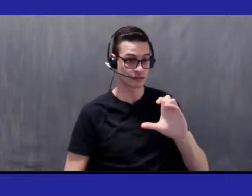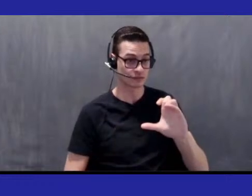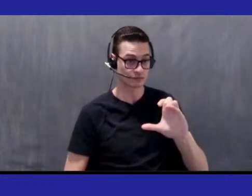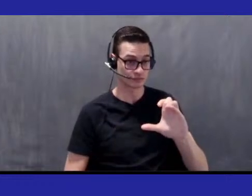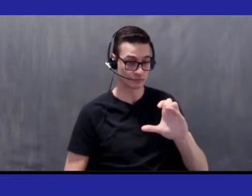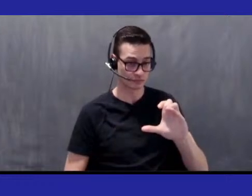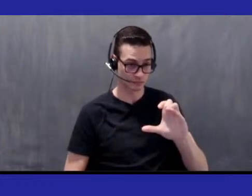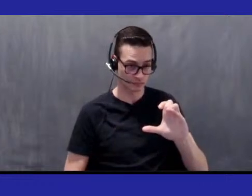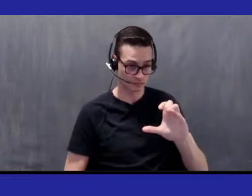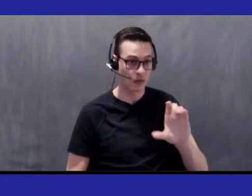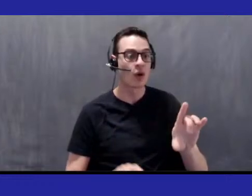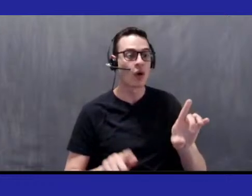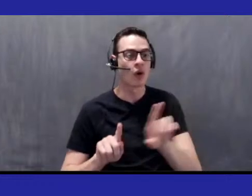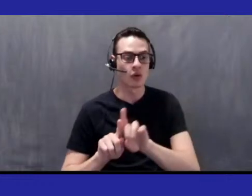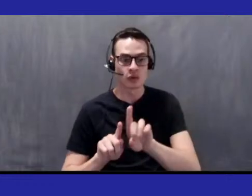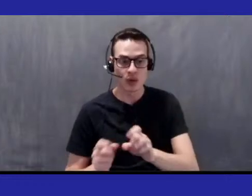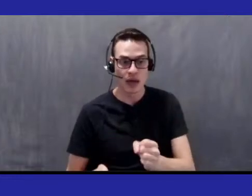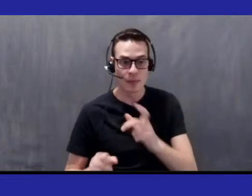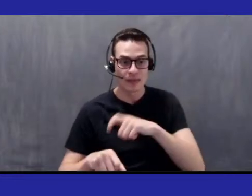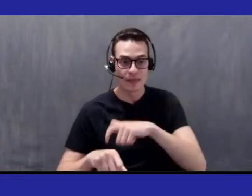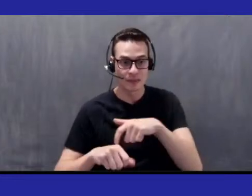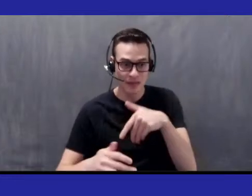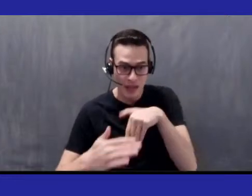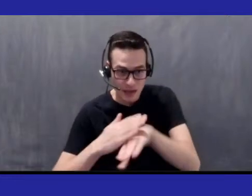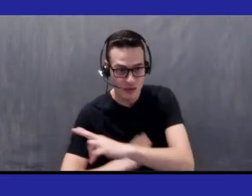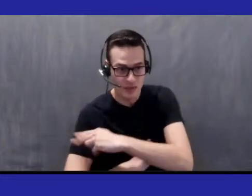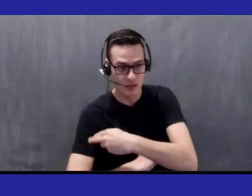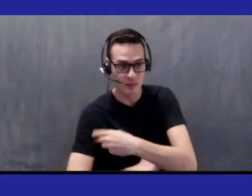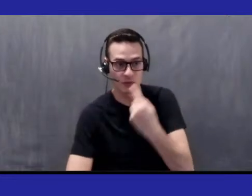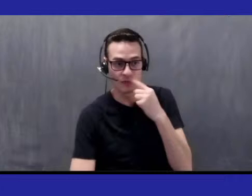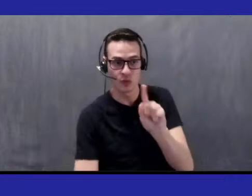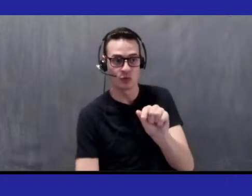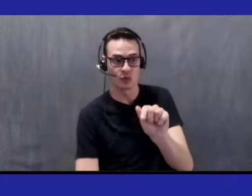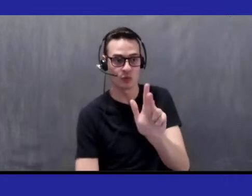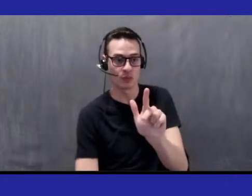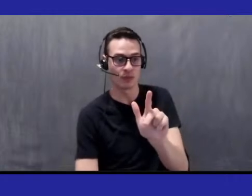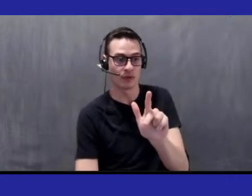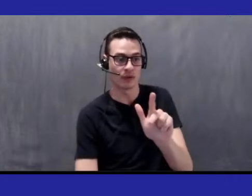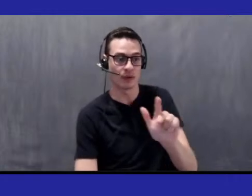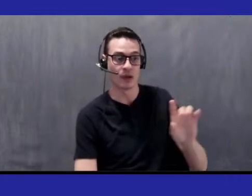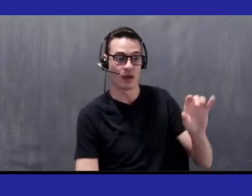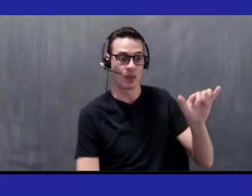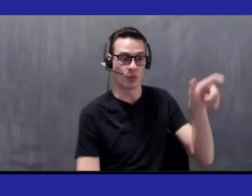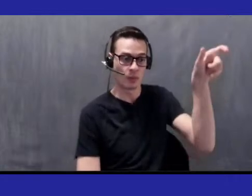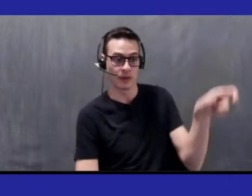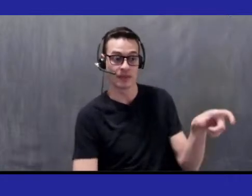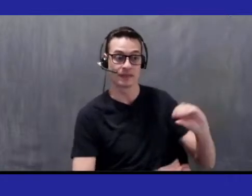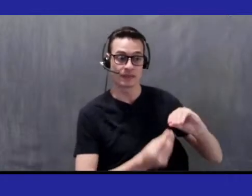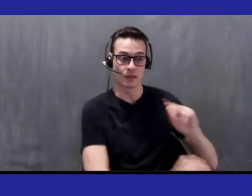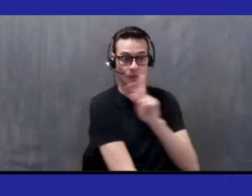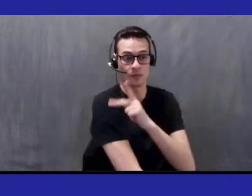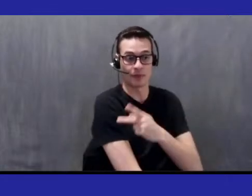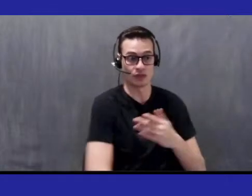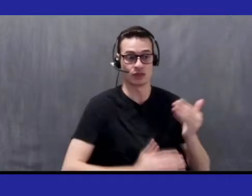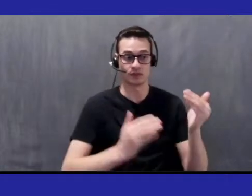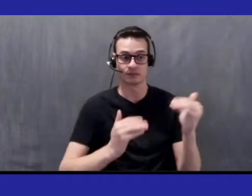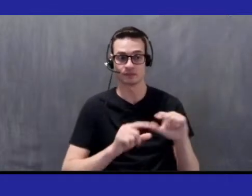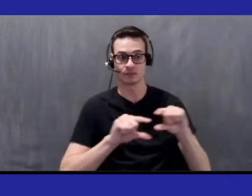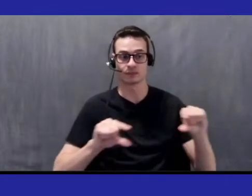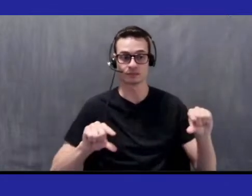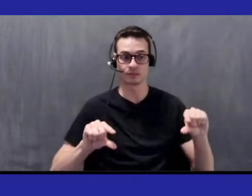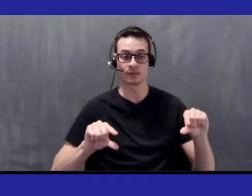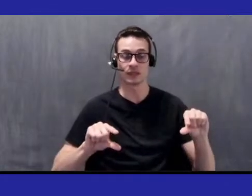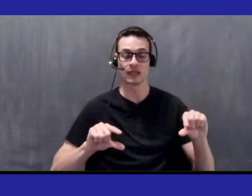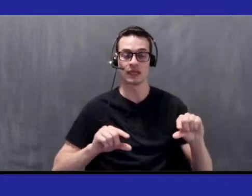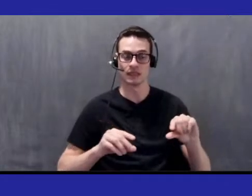by facility in 2023. On the y-axis is the number of patients, and on the x-axis is the